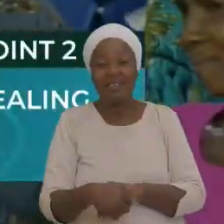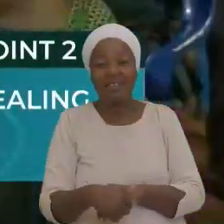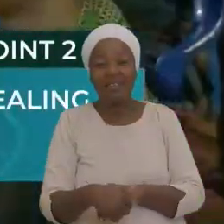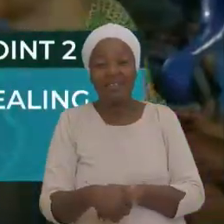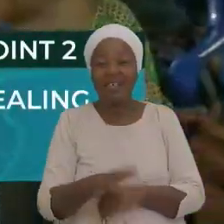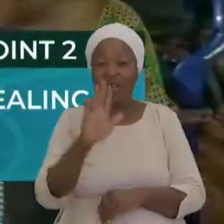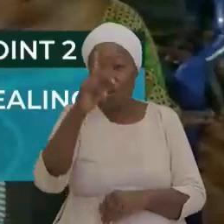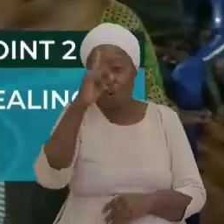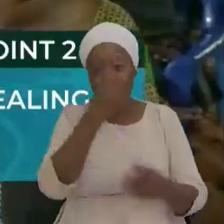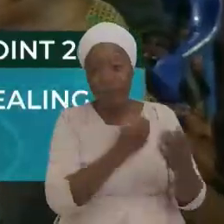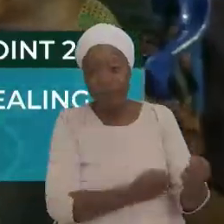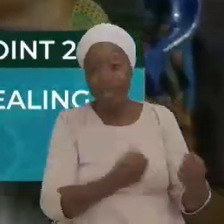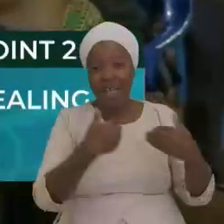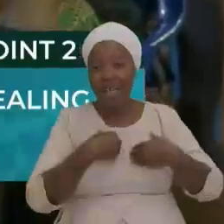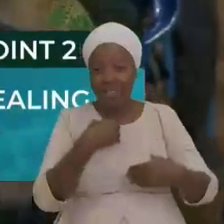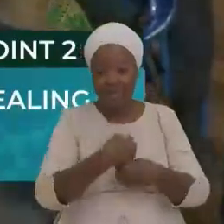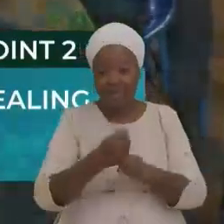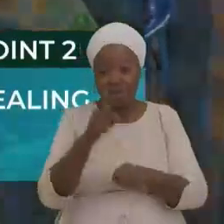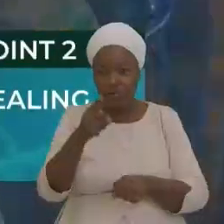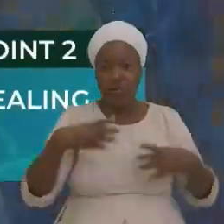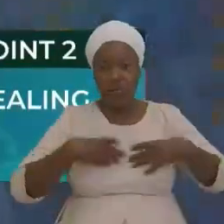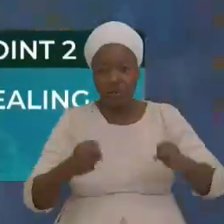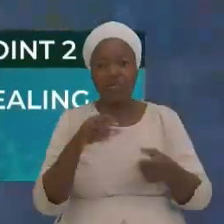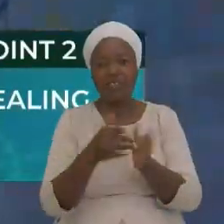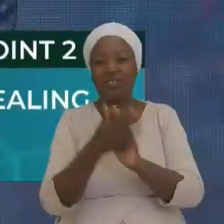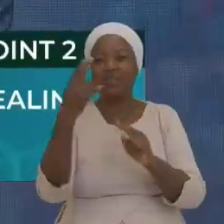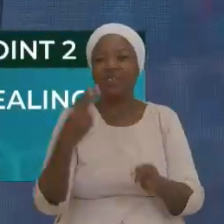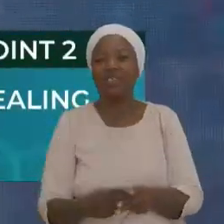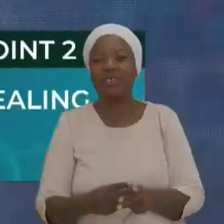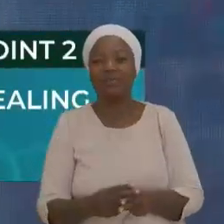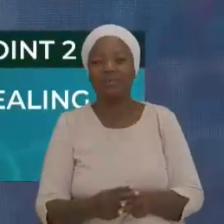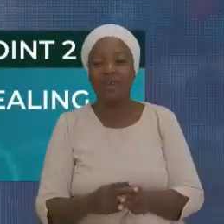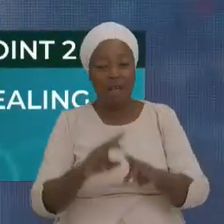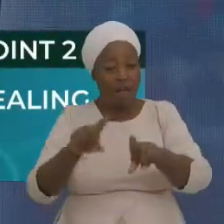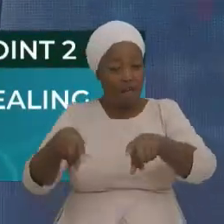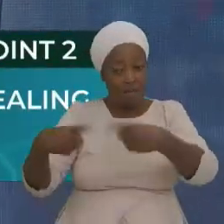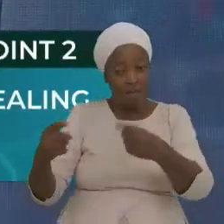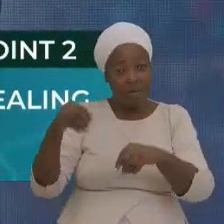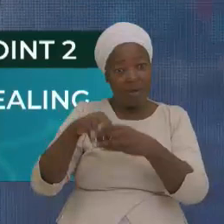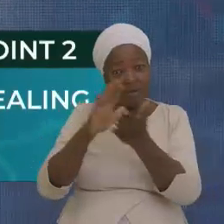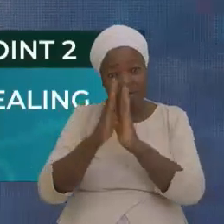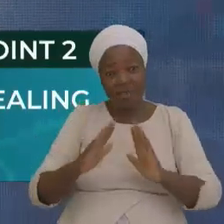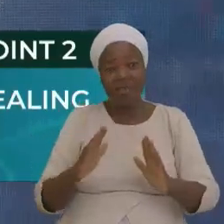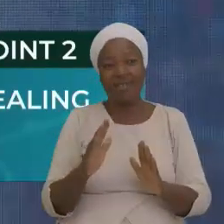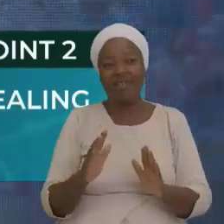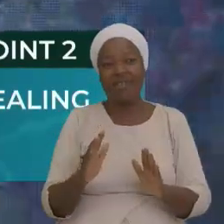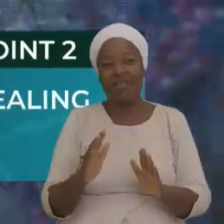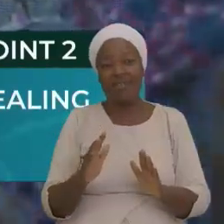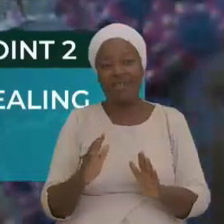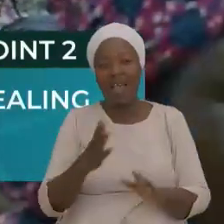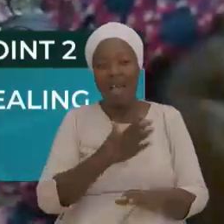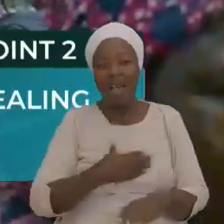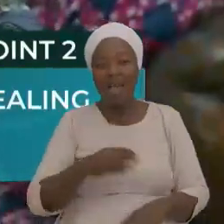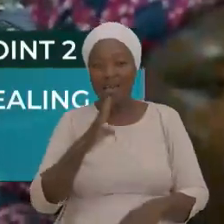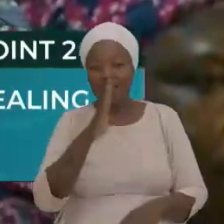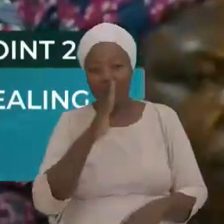your faith has made you whole. Go in peace and be